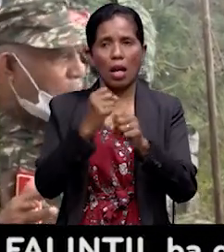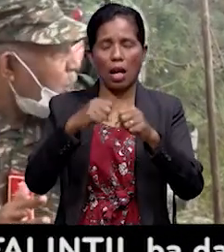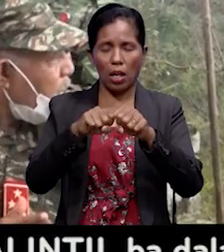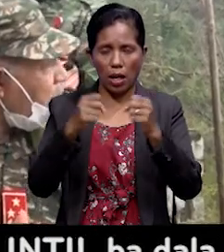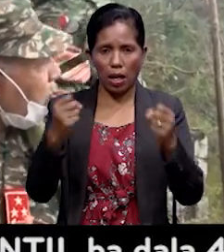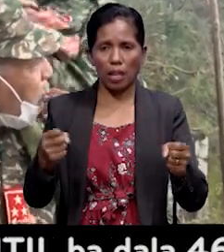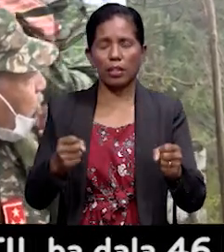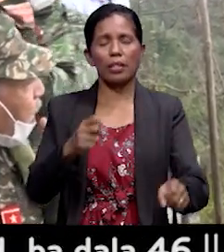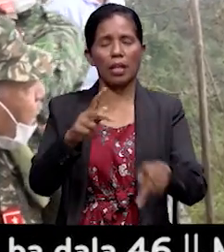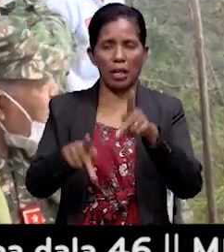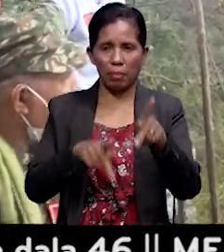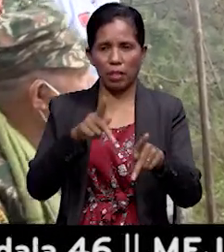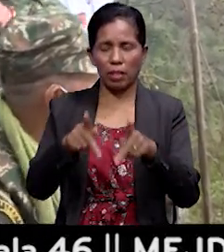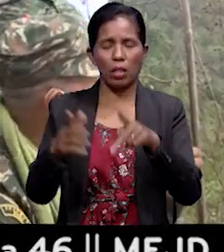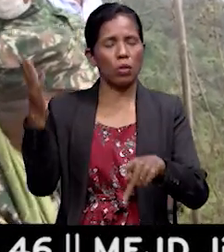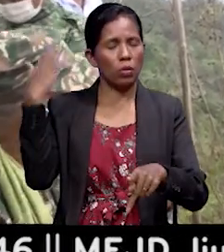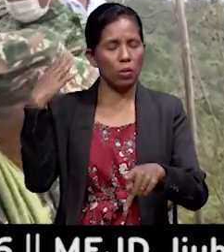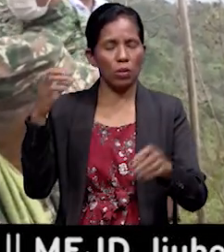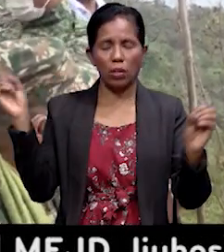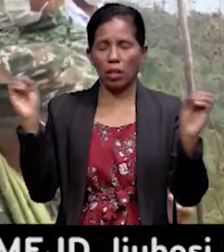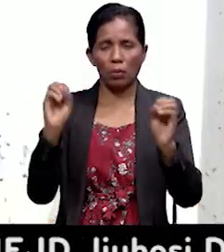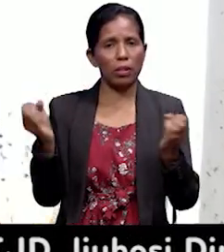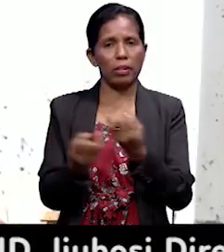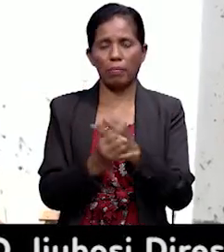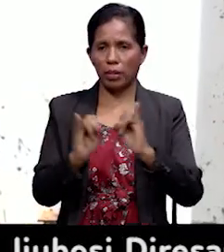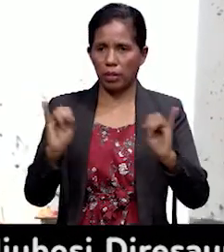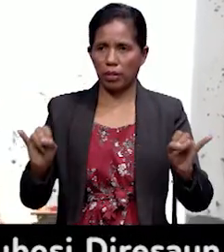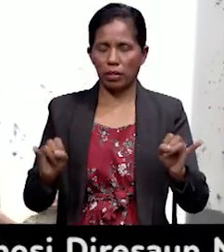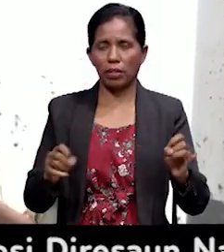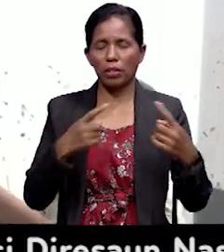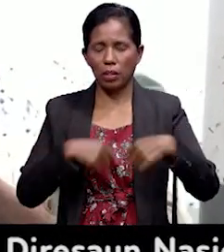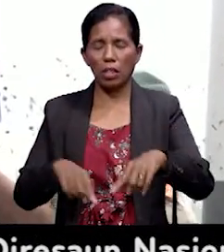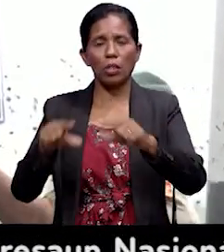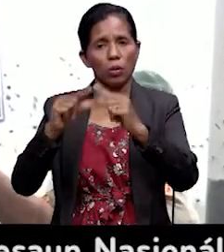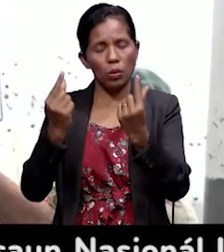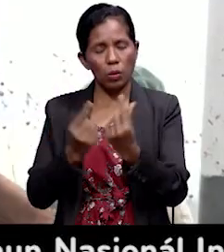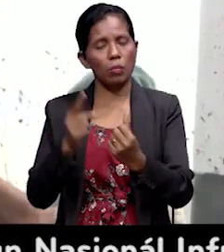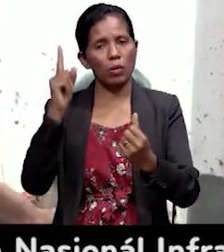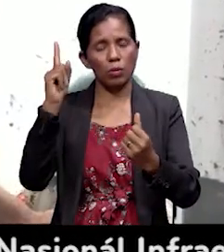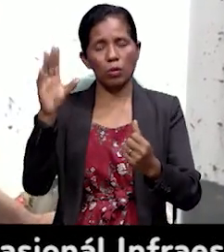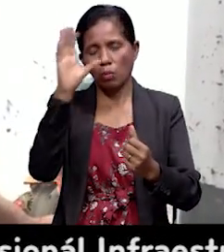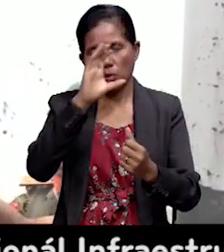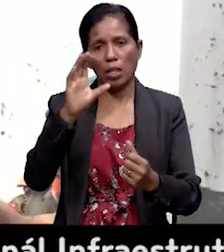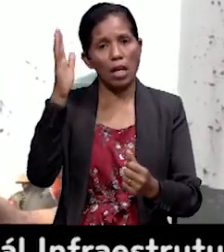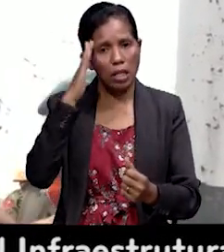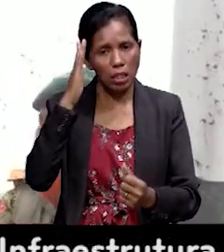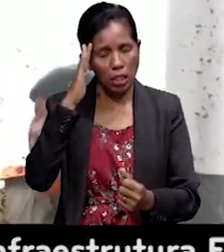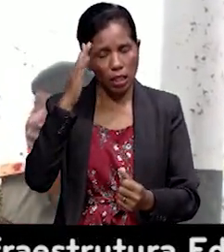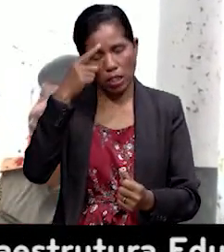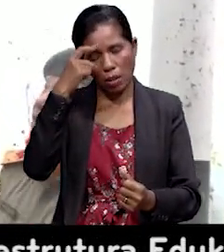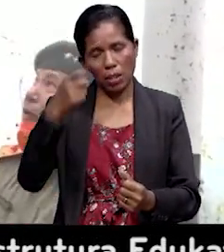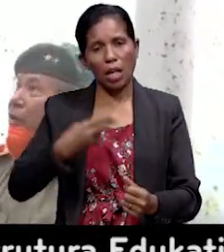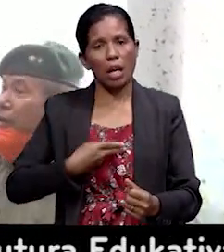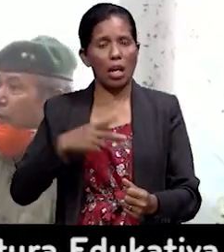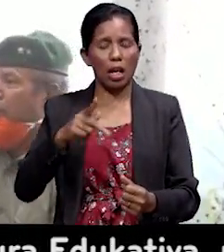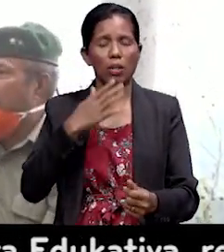ne ema siranebe uluk lakoi ukunan no nia si haruka ekipa ida hori investiga tamba idane hahalokat